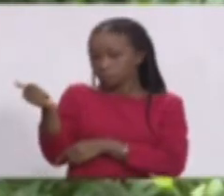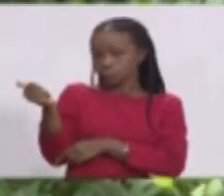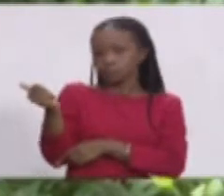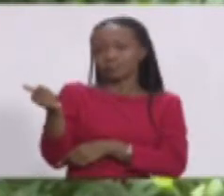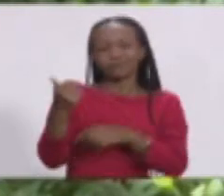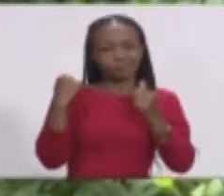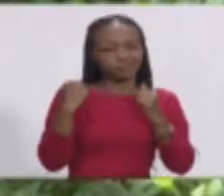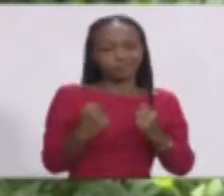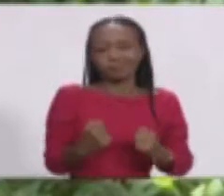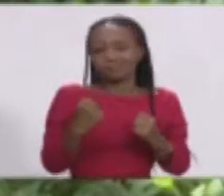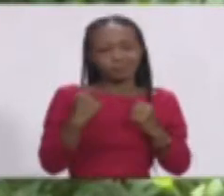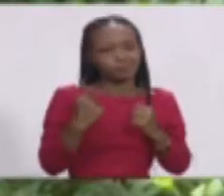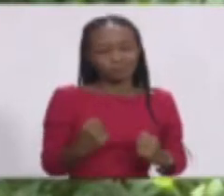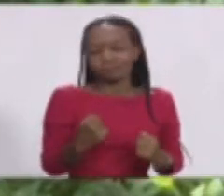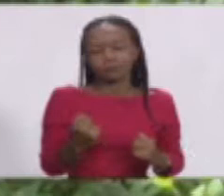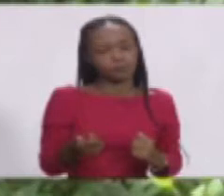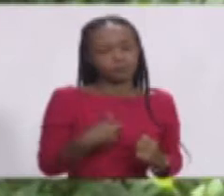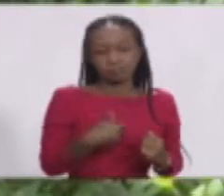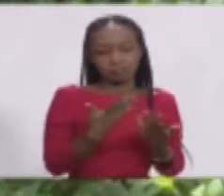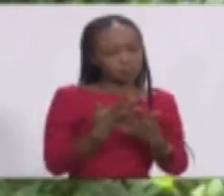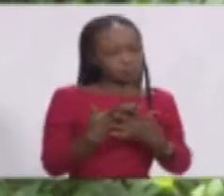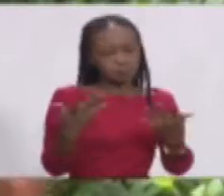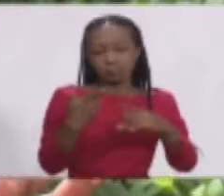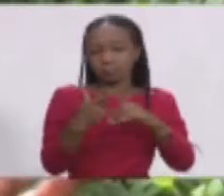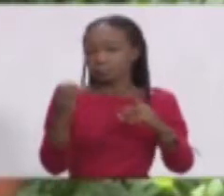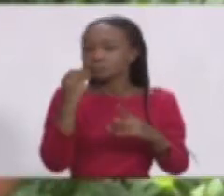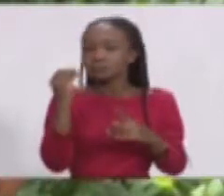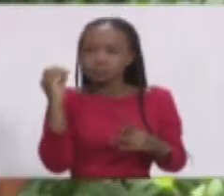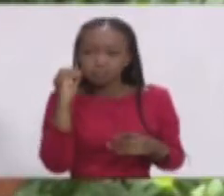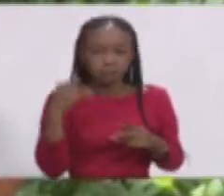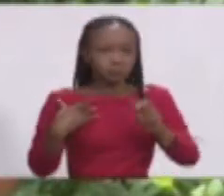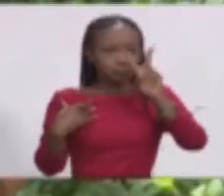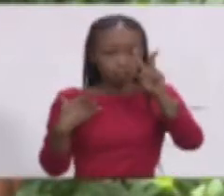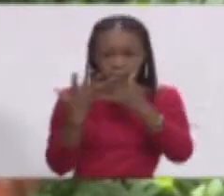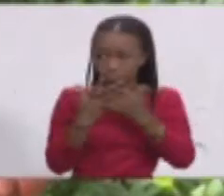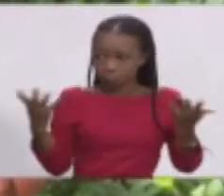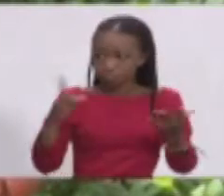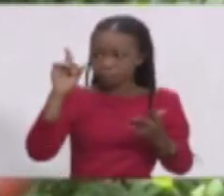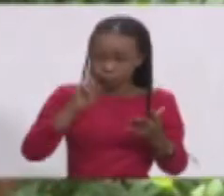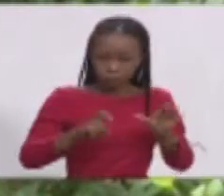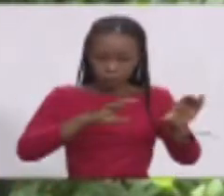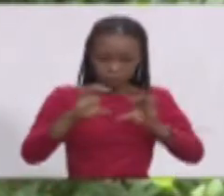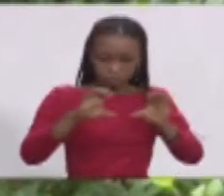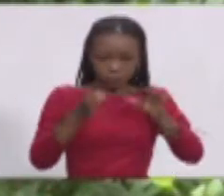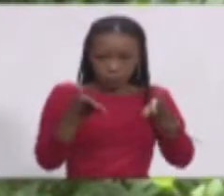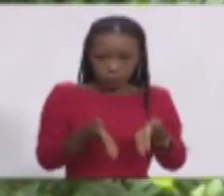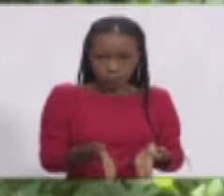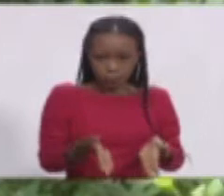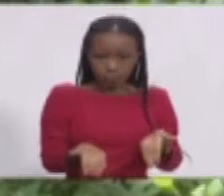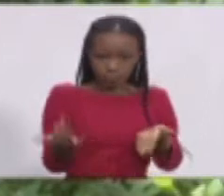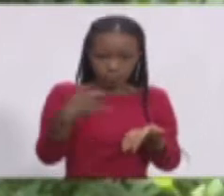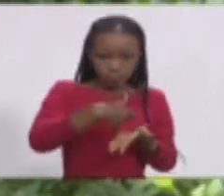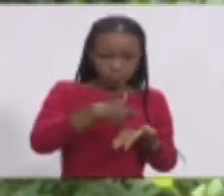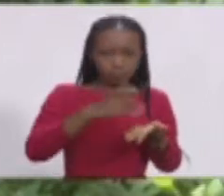may not be able to earn a living from their homes. Mm-hmm. And so there are two things I think we need to do here. Mm-hmm. One is to engage our